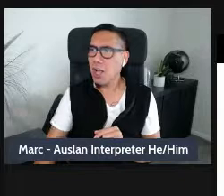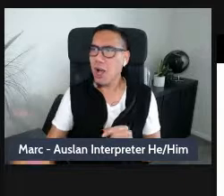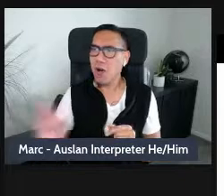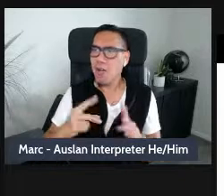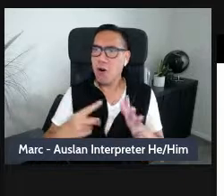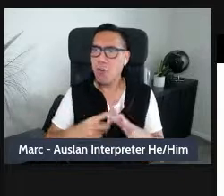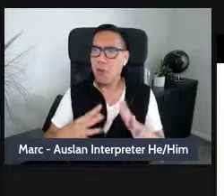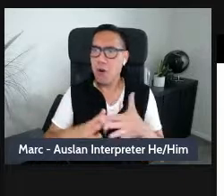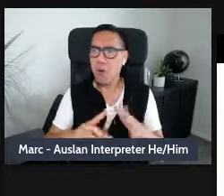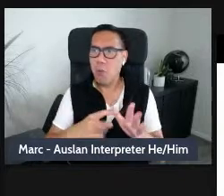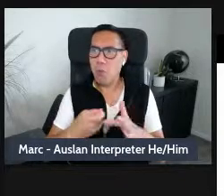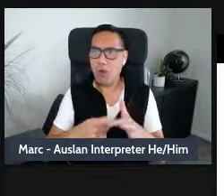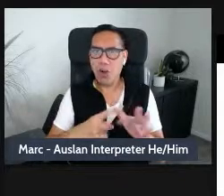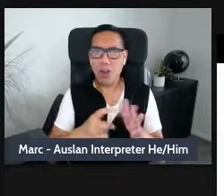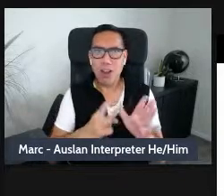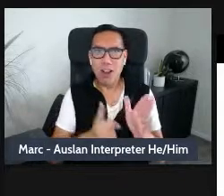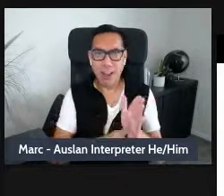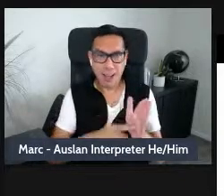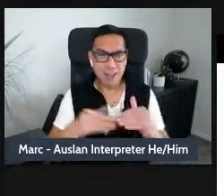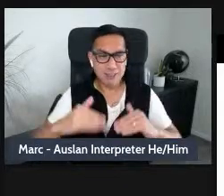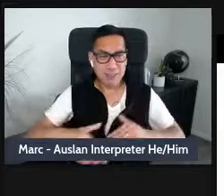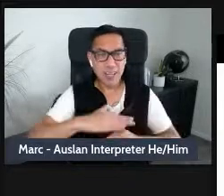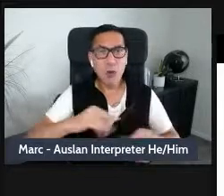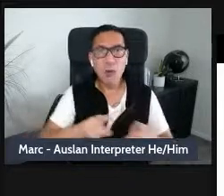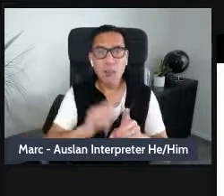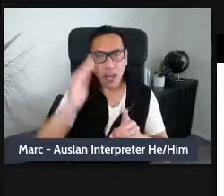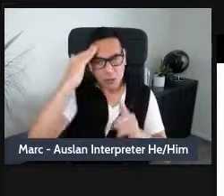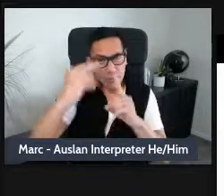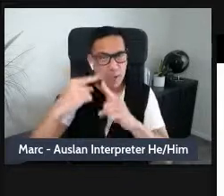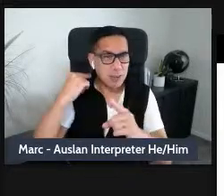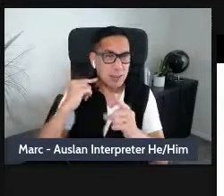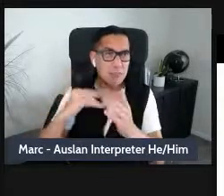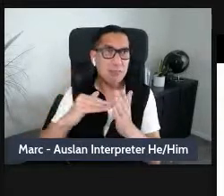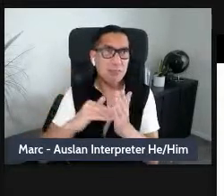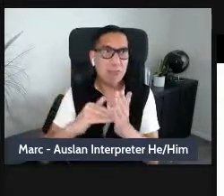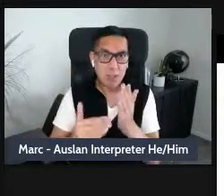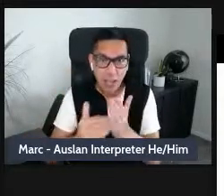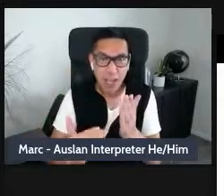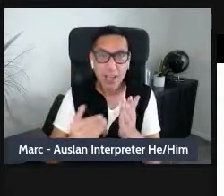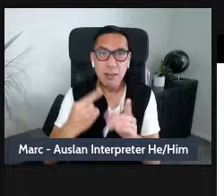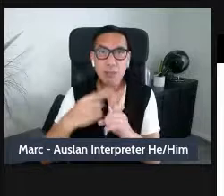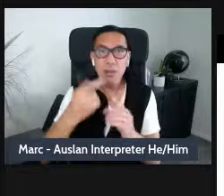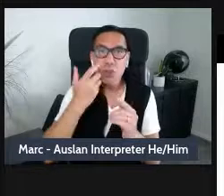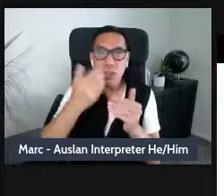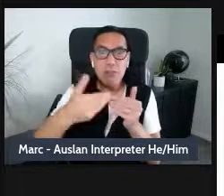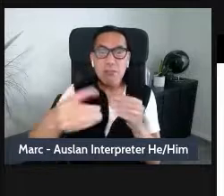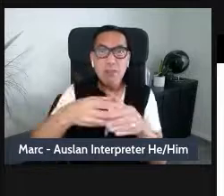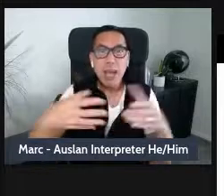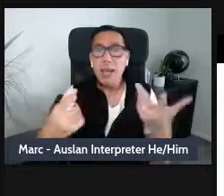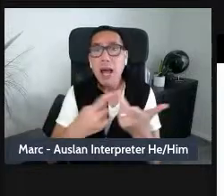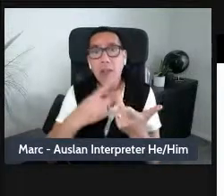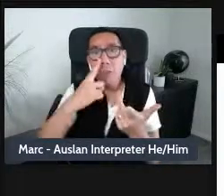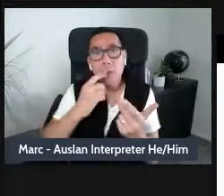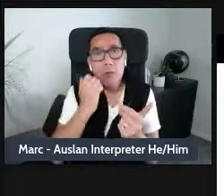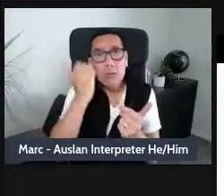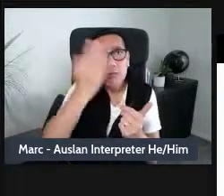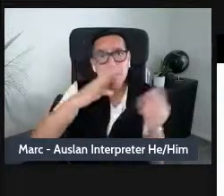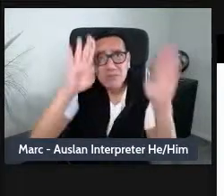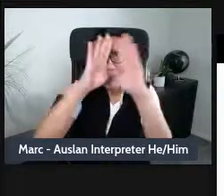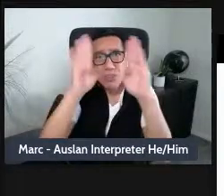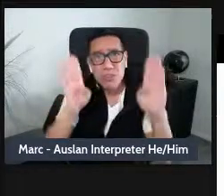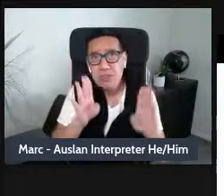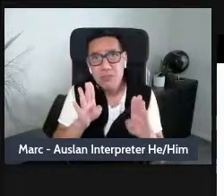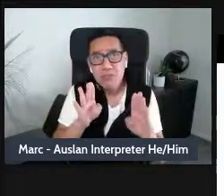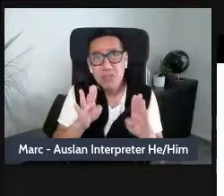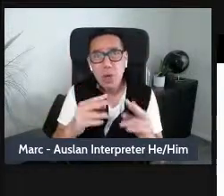of the past and the present and those emerging and anyone of Aboriginal or Torres Strait Islander descent who's